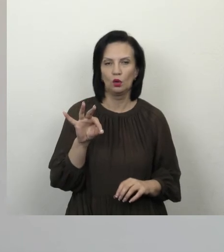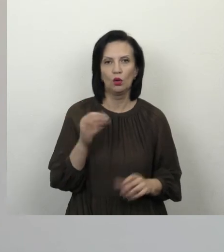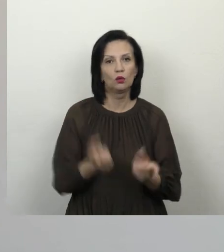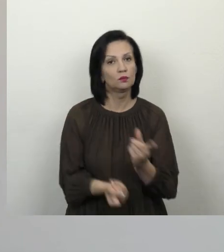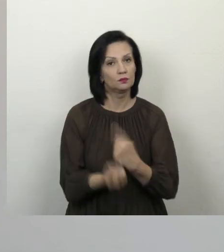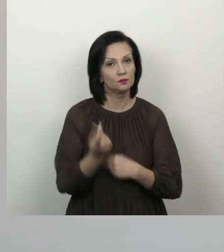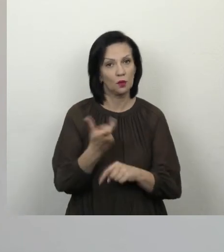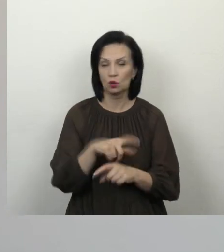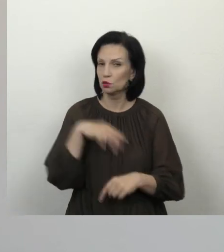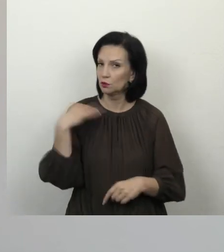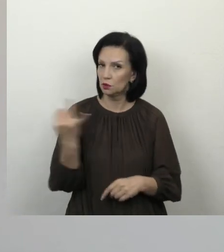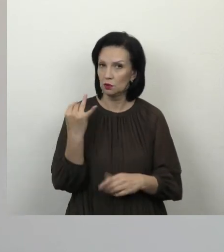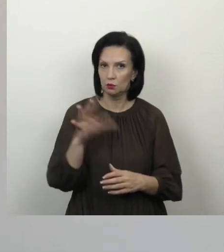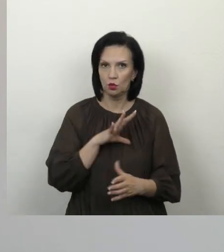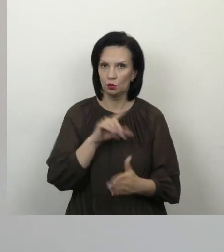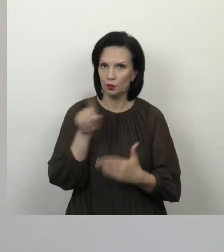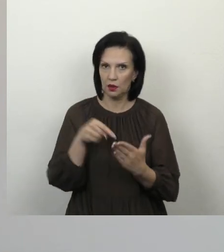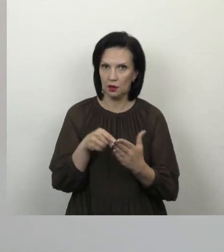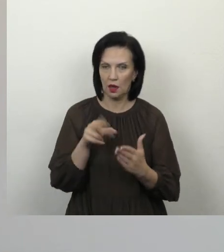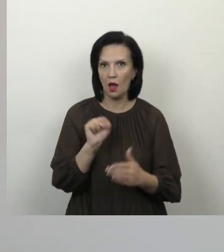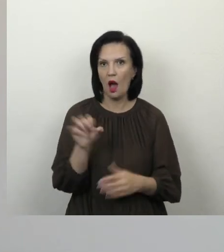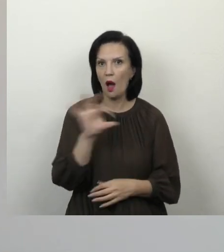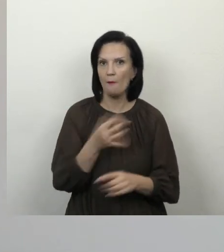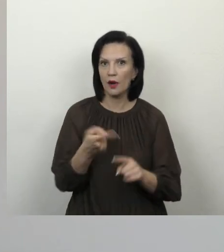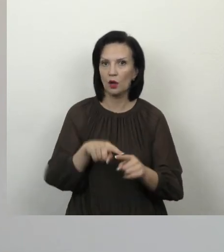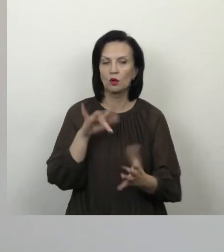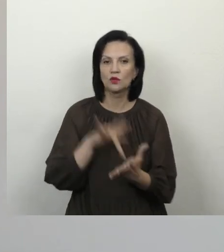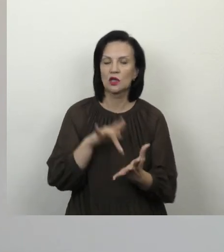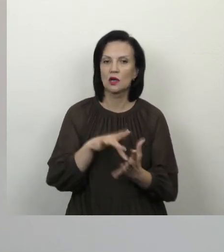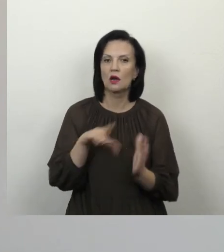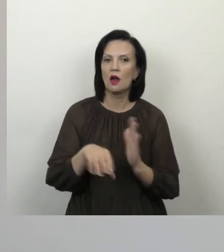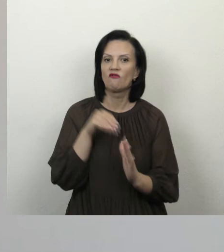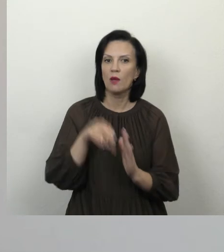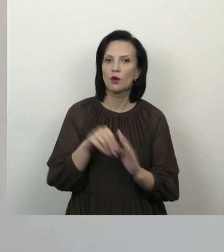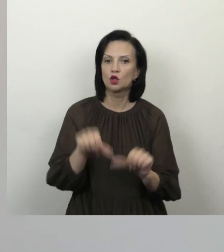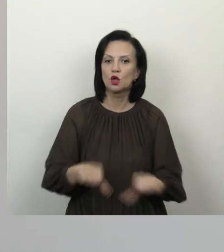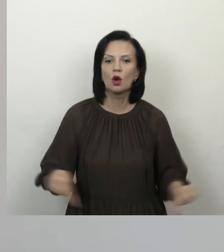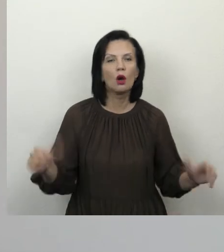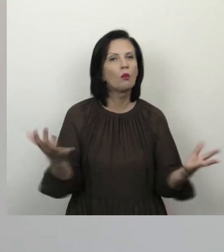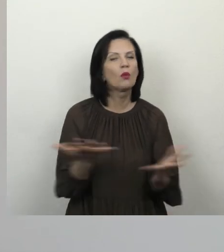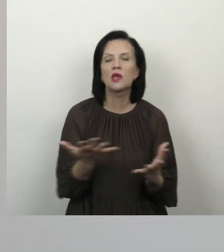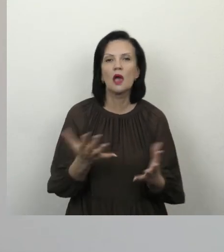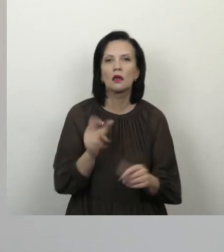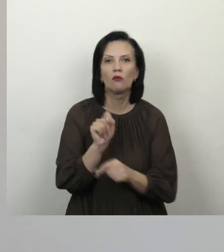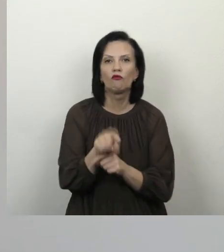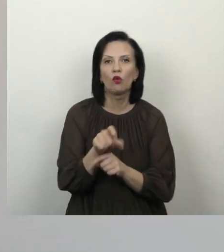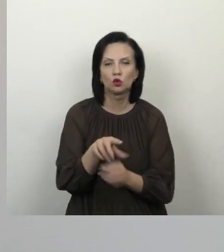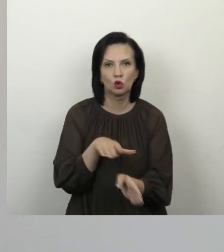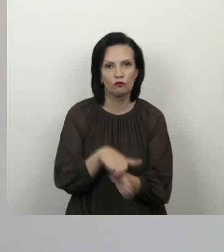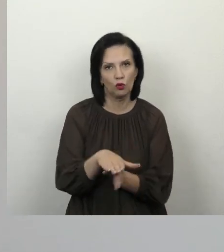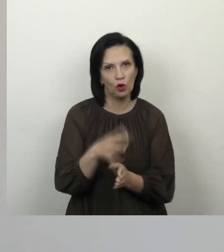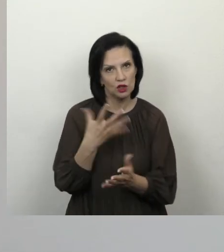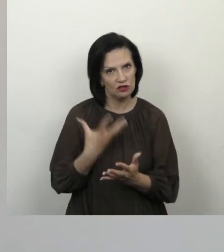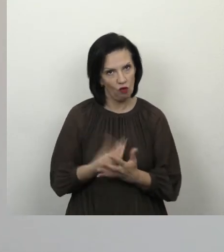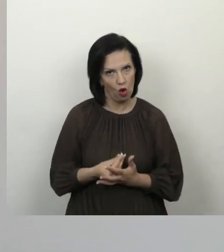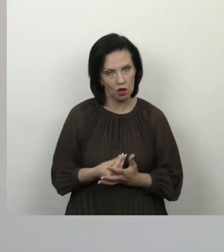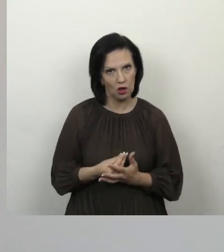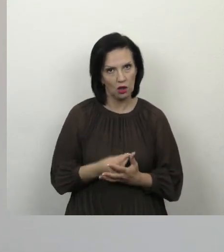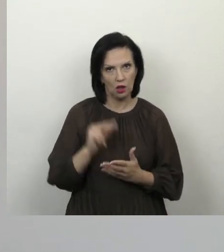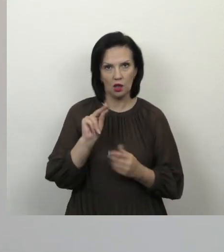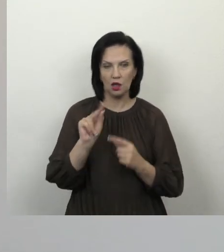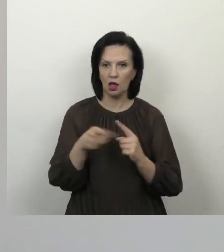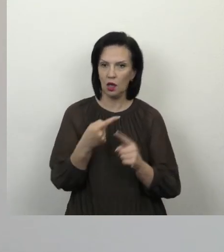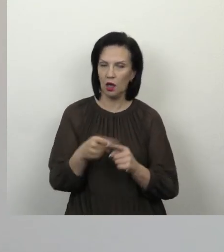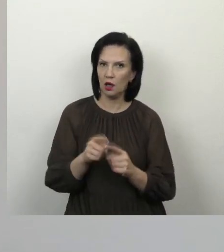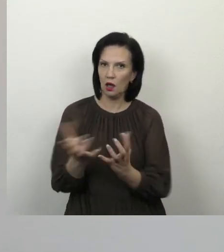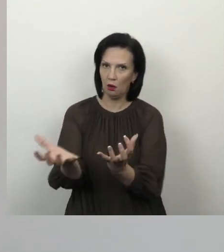it does as by law, then there is an interesting question here. So what are the functions of the CSC